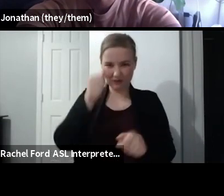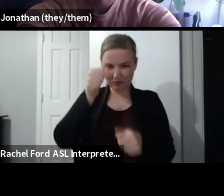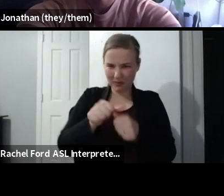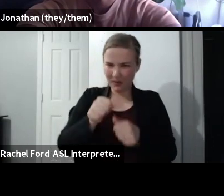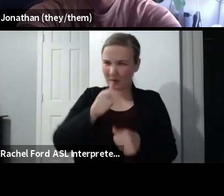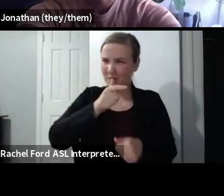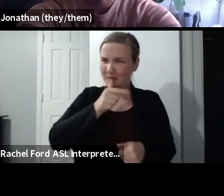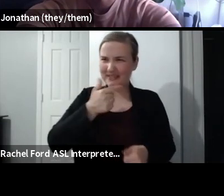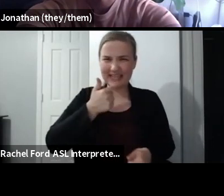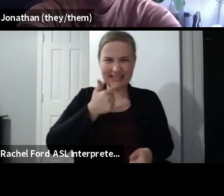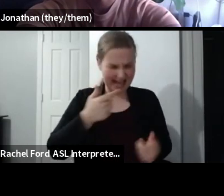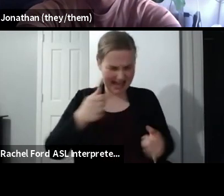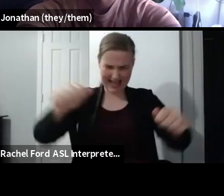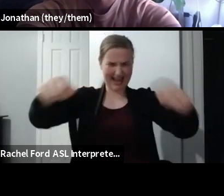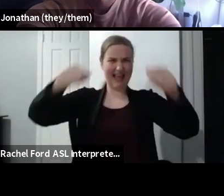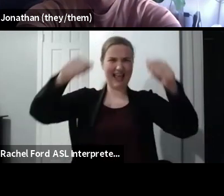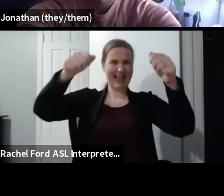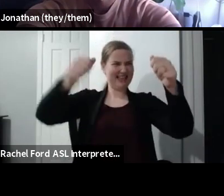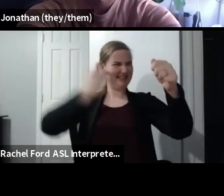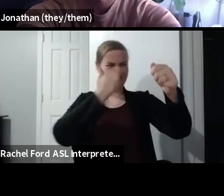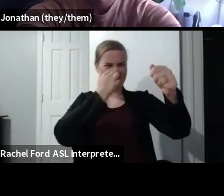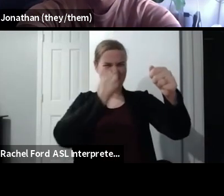like,